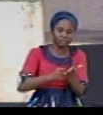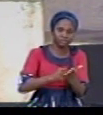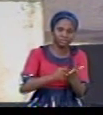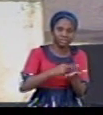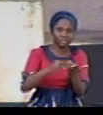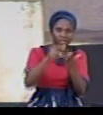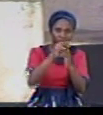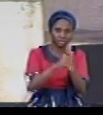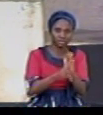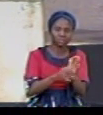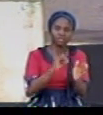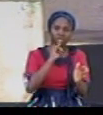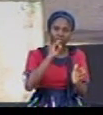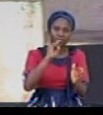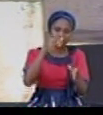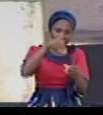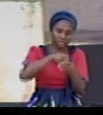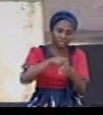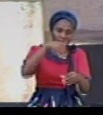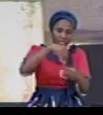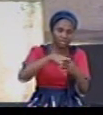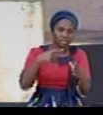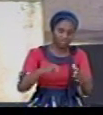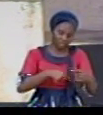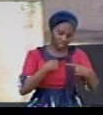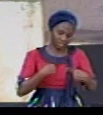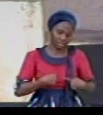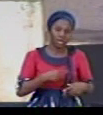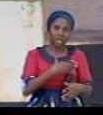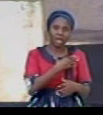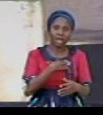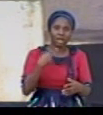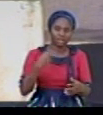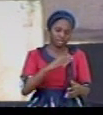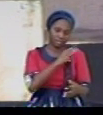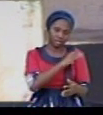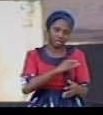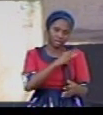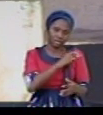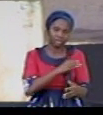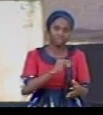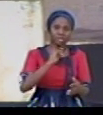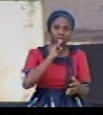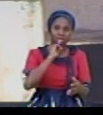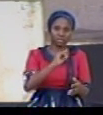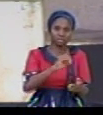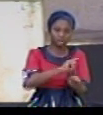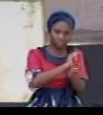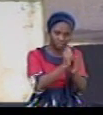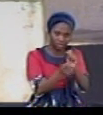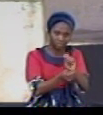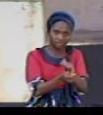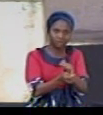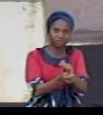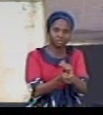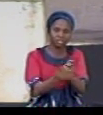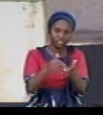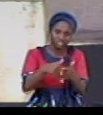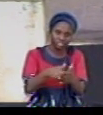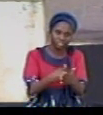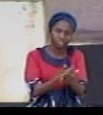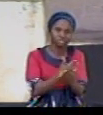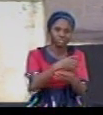is implanted in the heart, and the character is transformed. The new